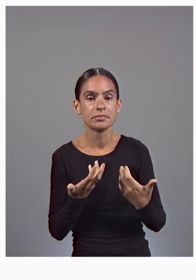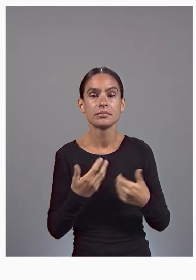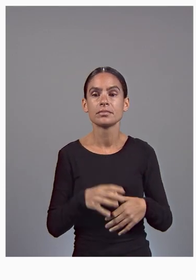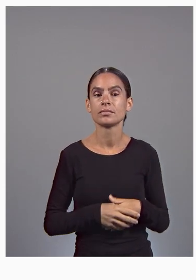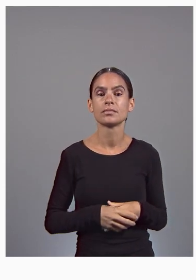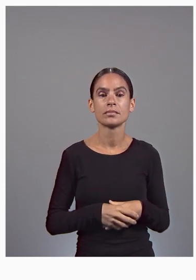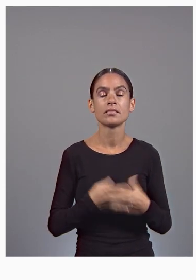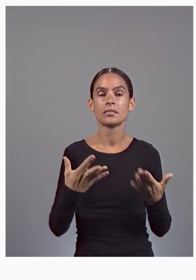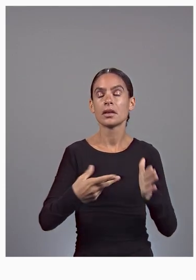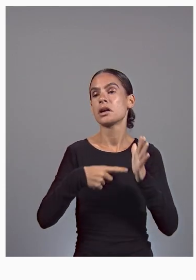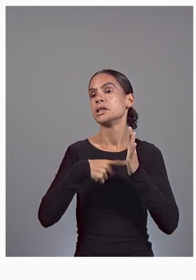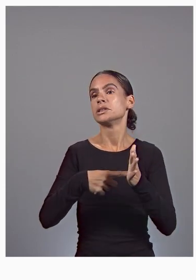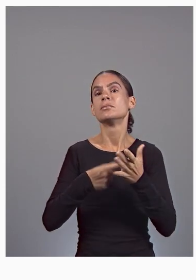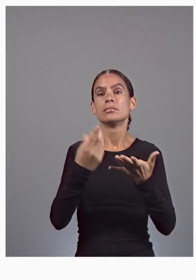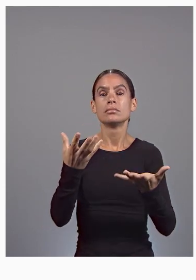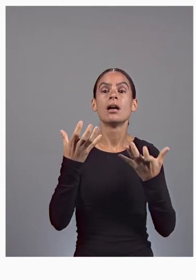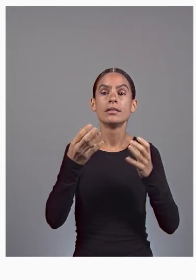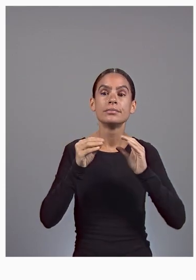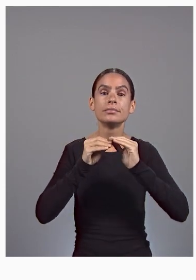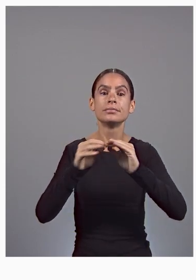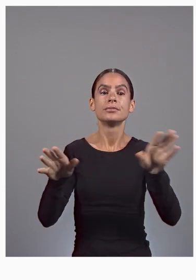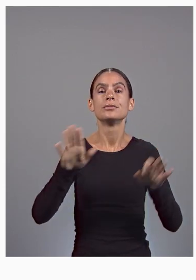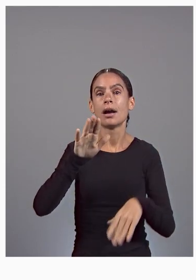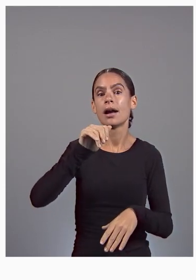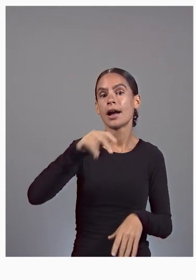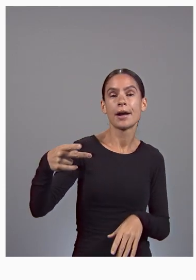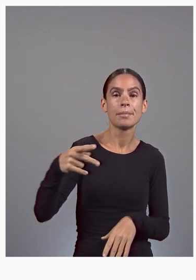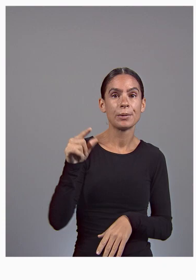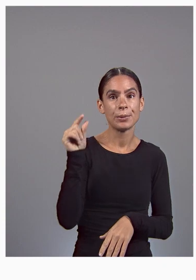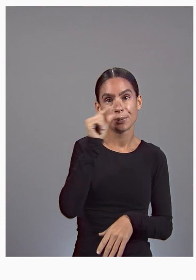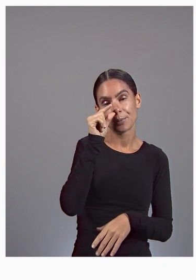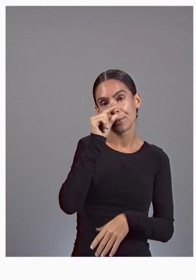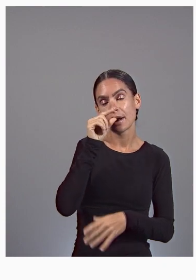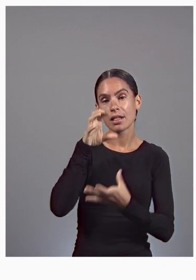to deploy a new application to the US West Coast.